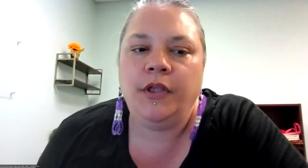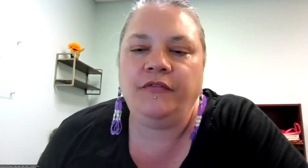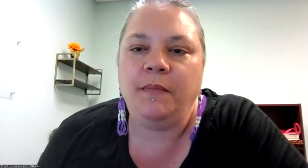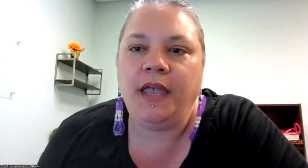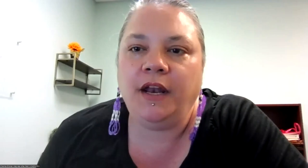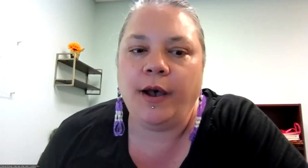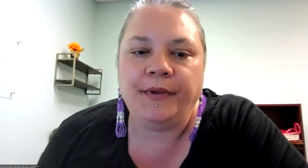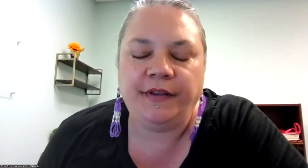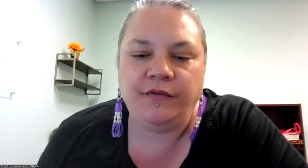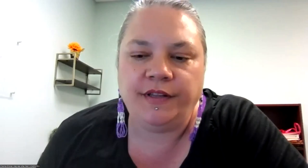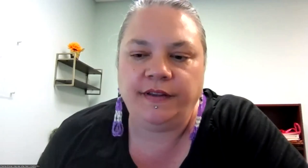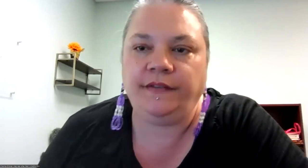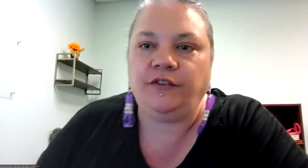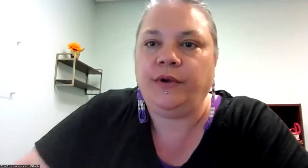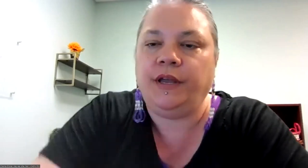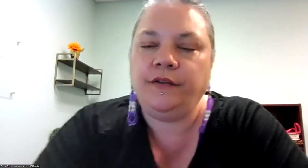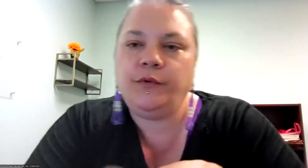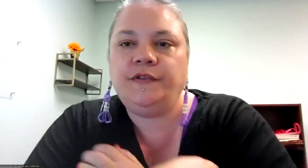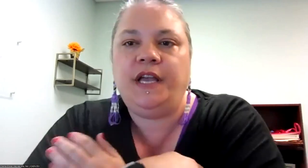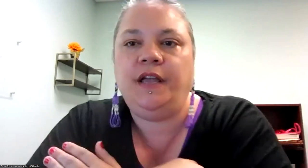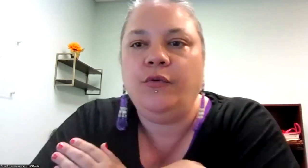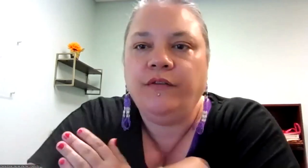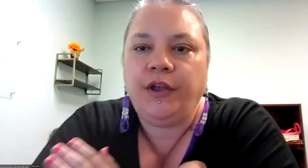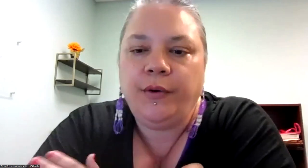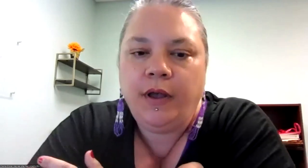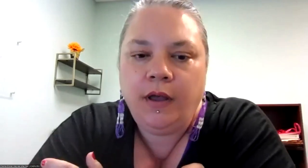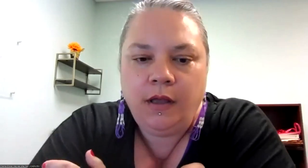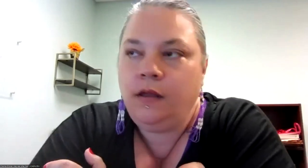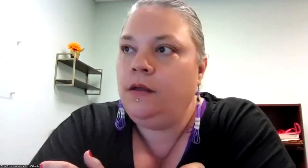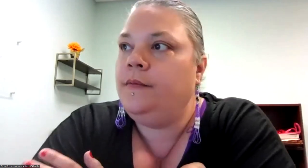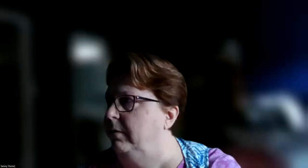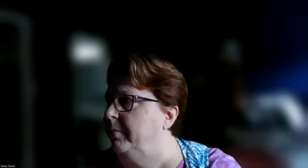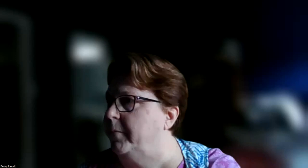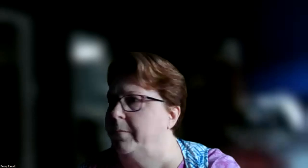You have to make it opposite of what it's doing because we're seeing your view.